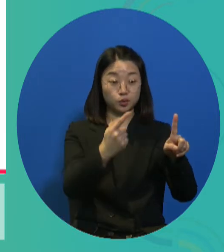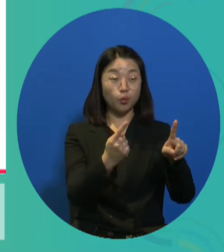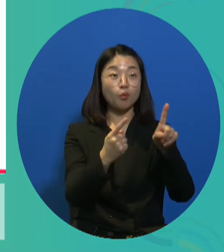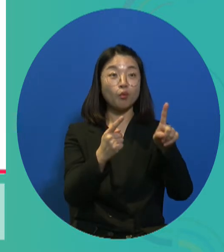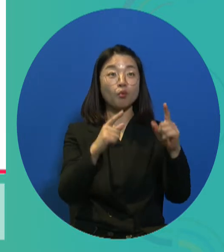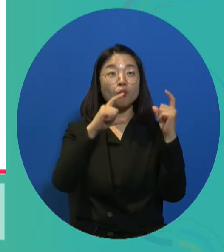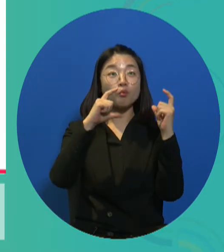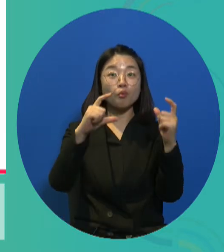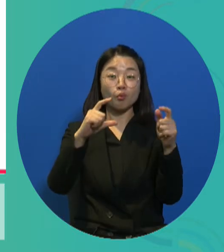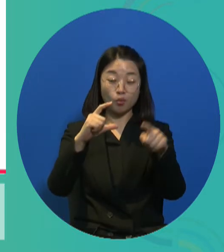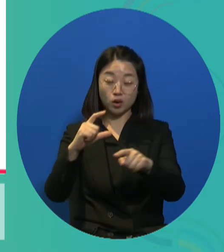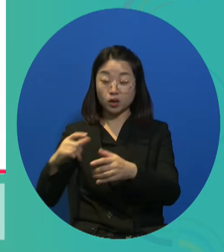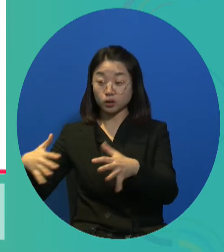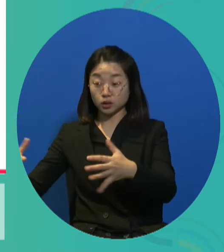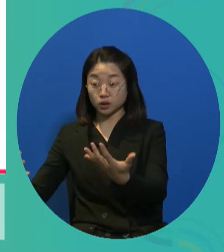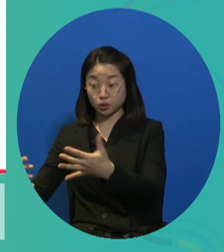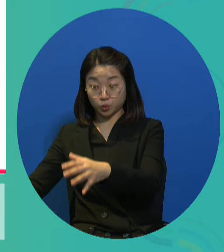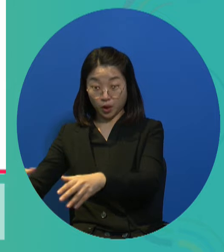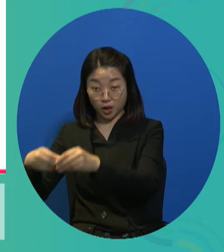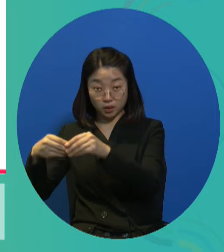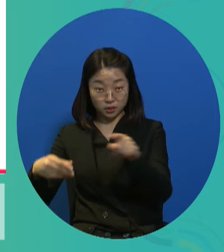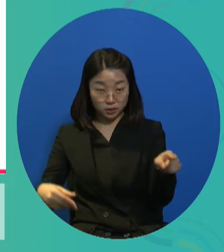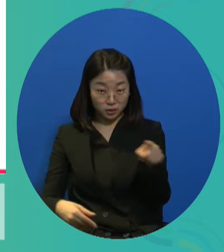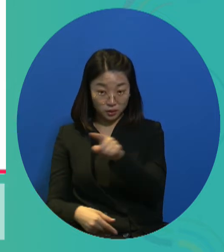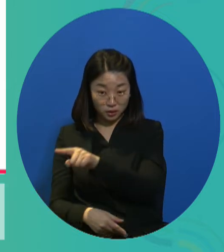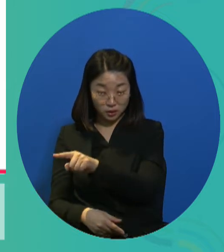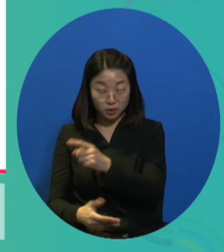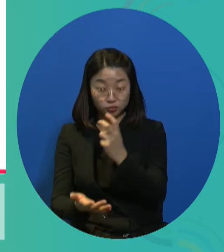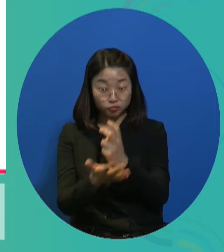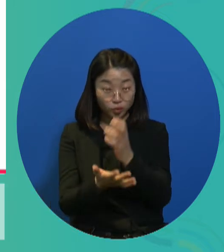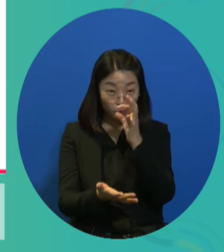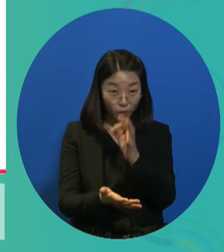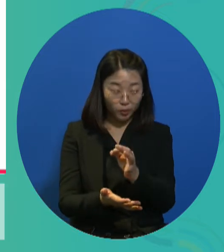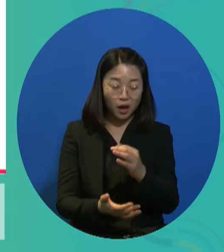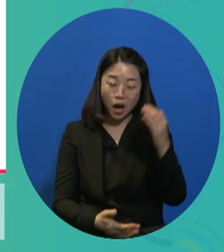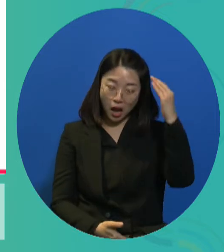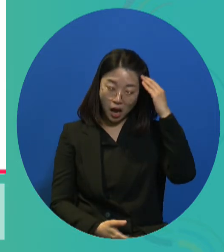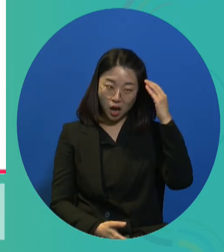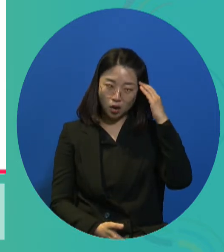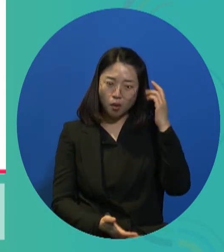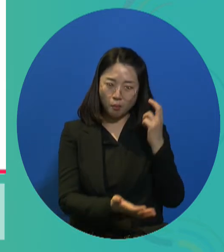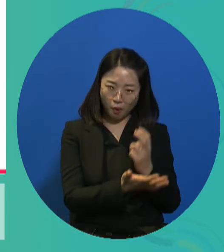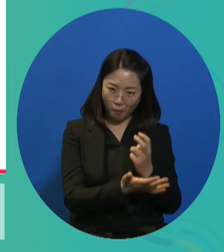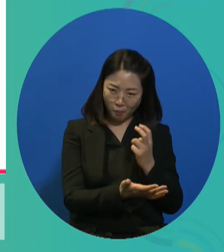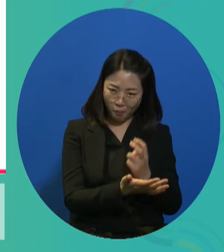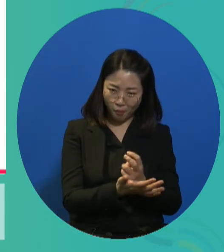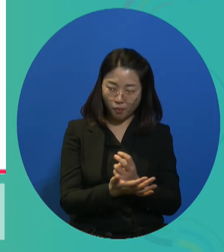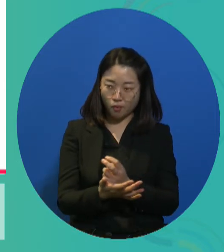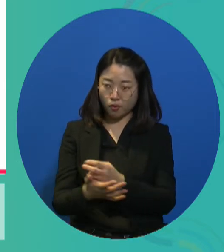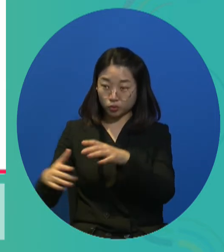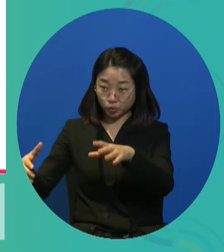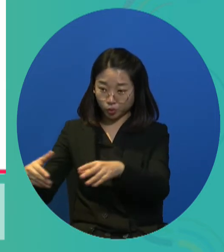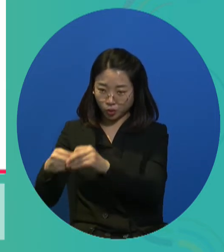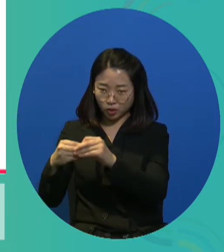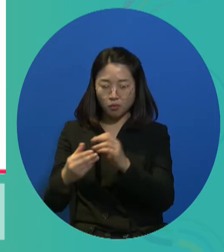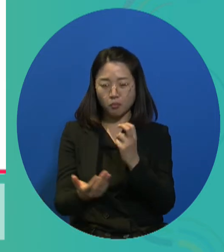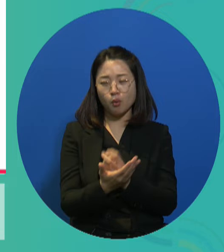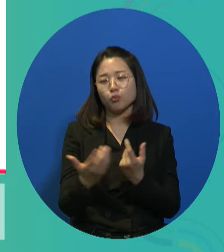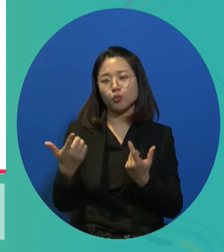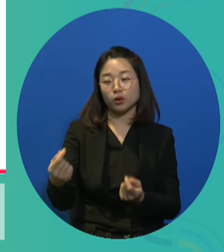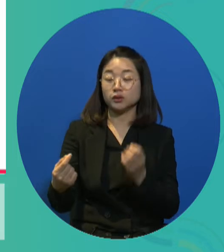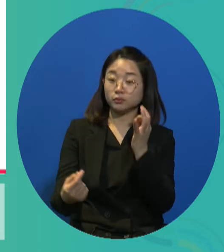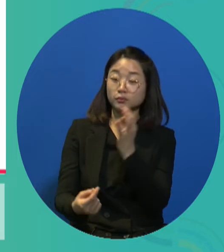Article 6, paragraph 1 of our Constitution stipulates that international laws